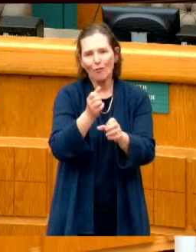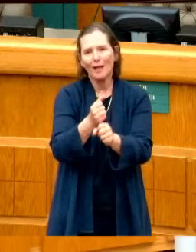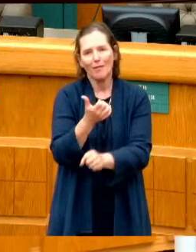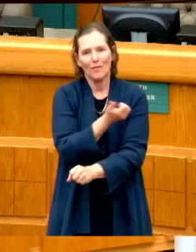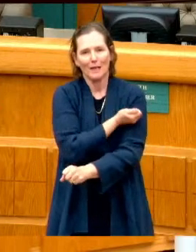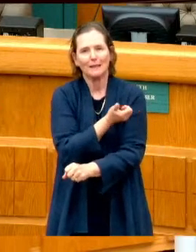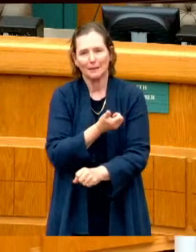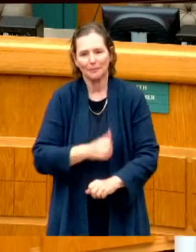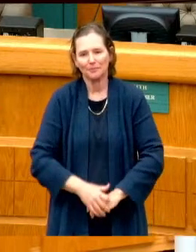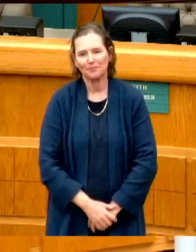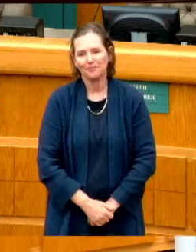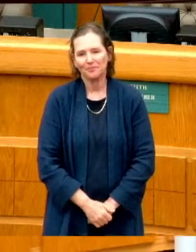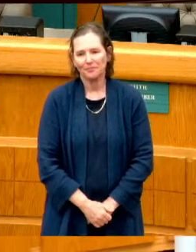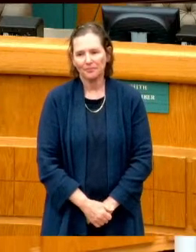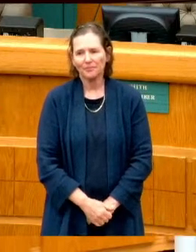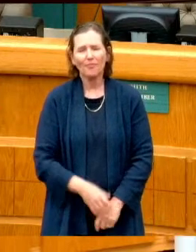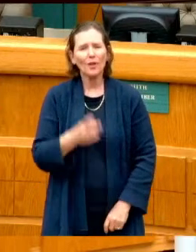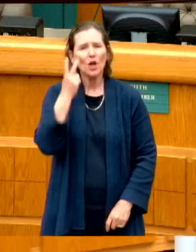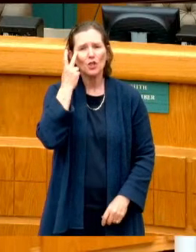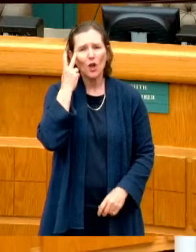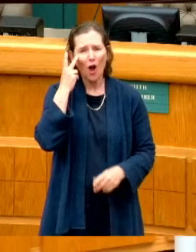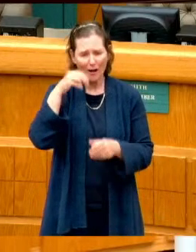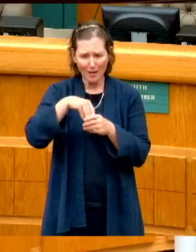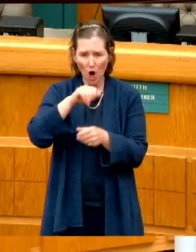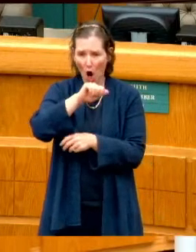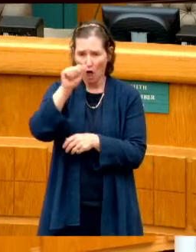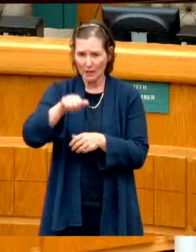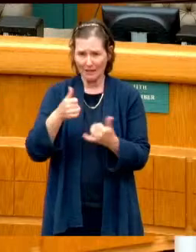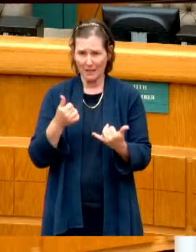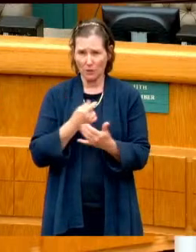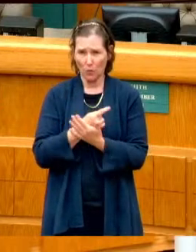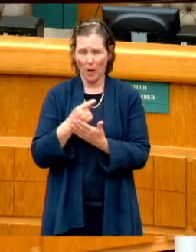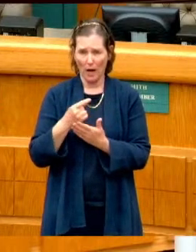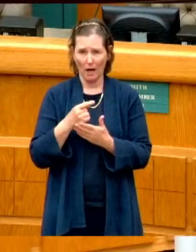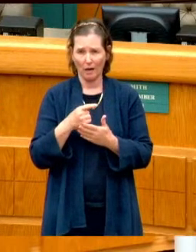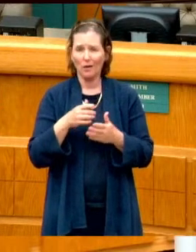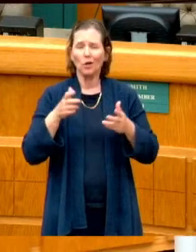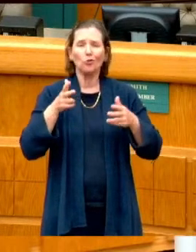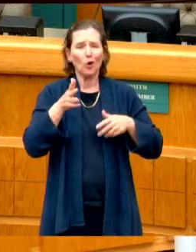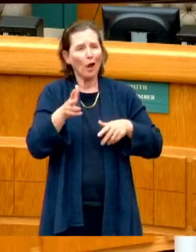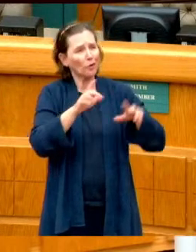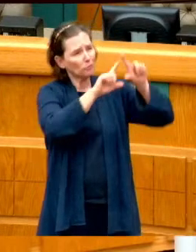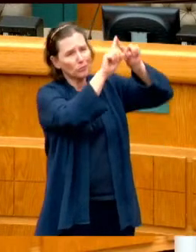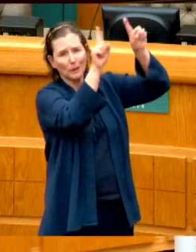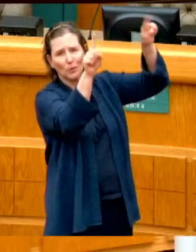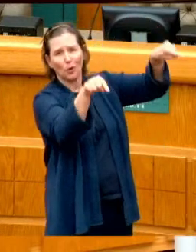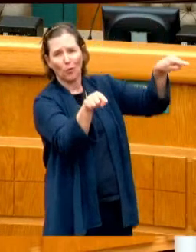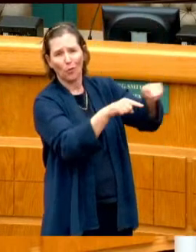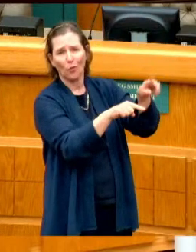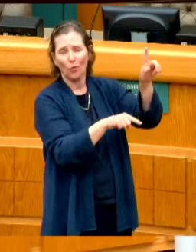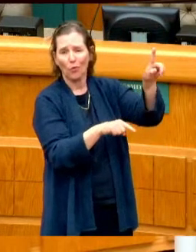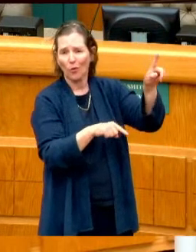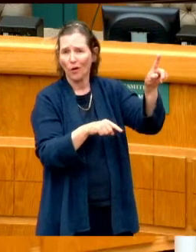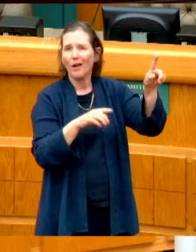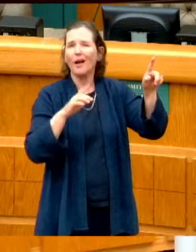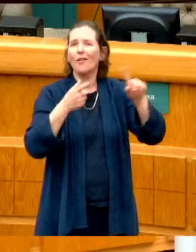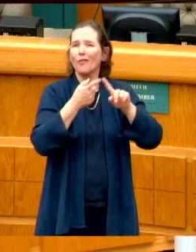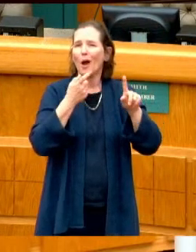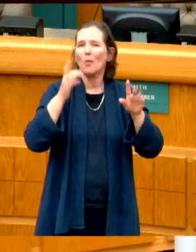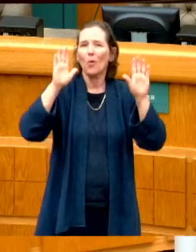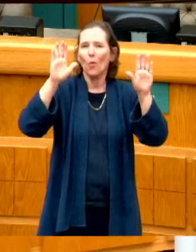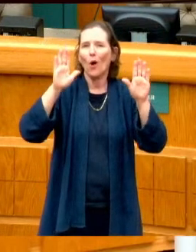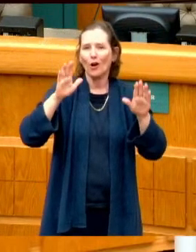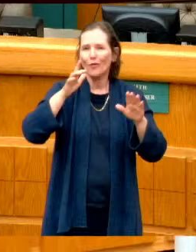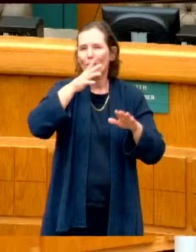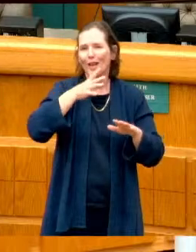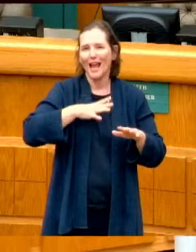I saw it on a billboard in Austin this week, and it came from a great lady, a great Texan, and I've got my Texas mask on today,